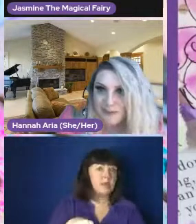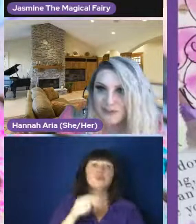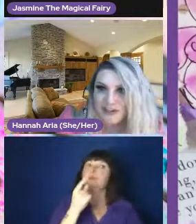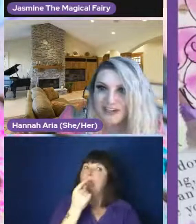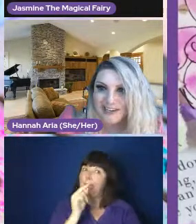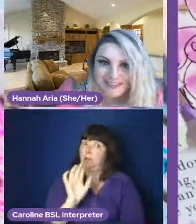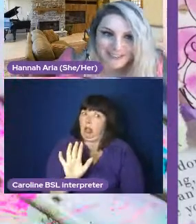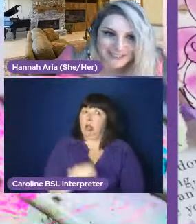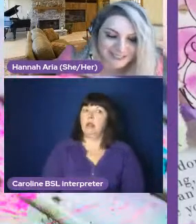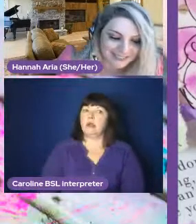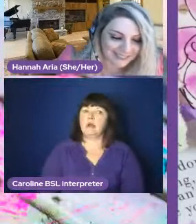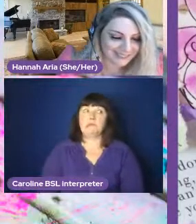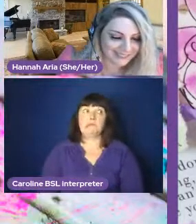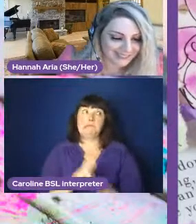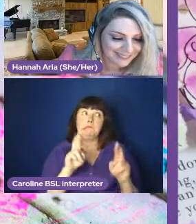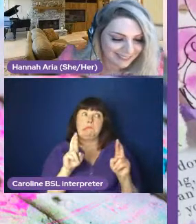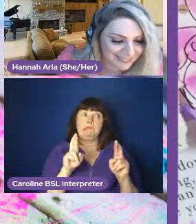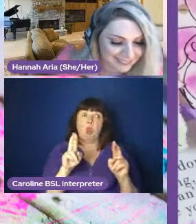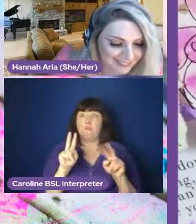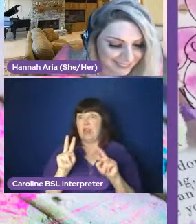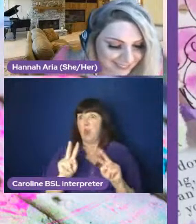Let's hope that they're watching.